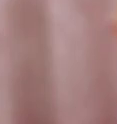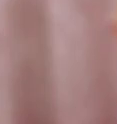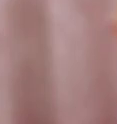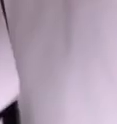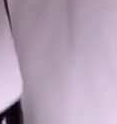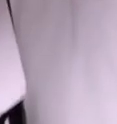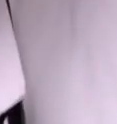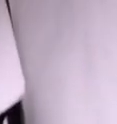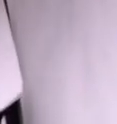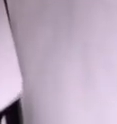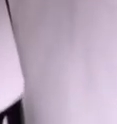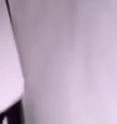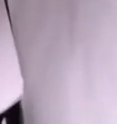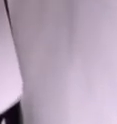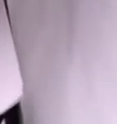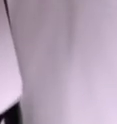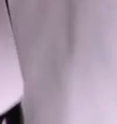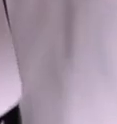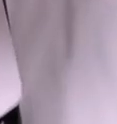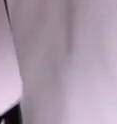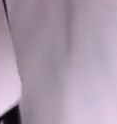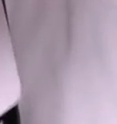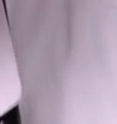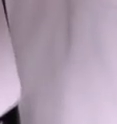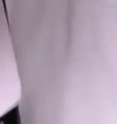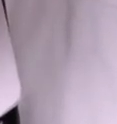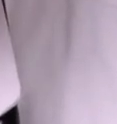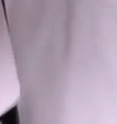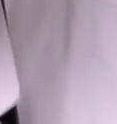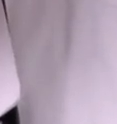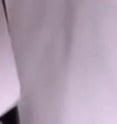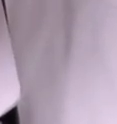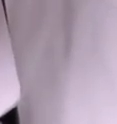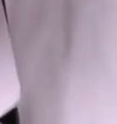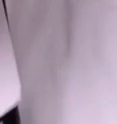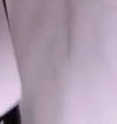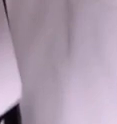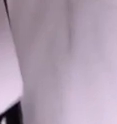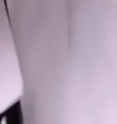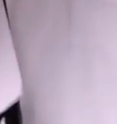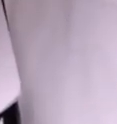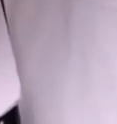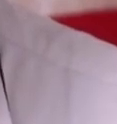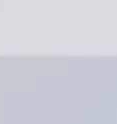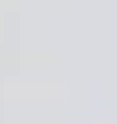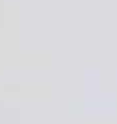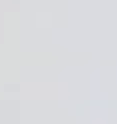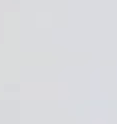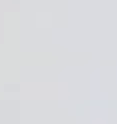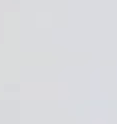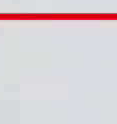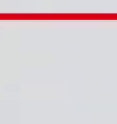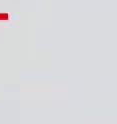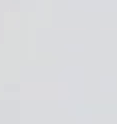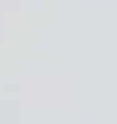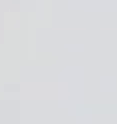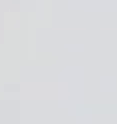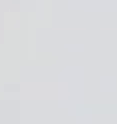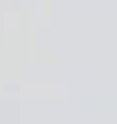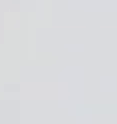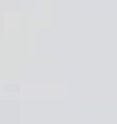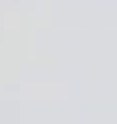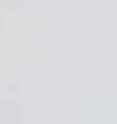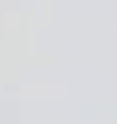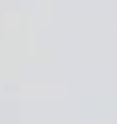word about PrEP and encourage people to have this conversation with their healthcare provider. For more information about PrEP, contact